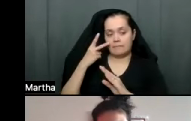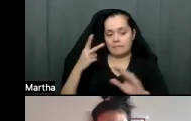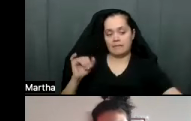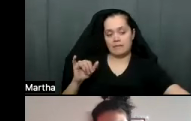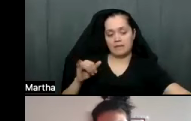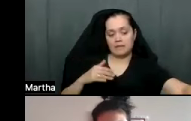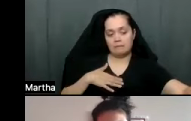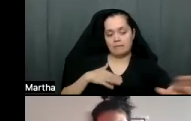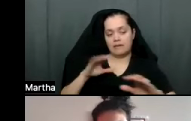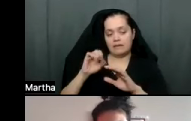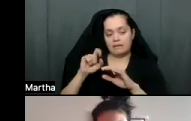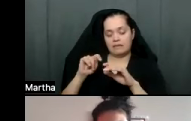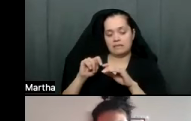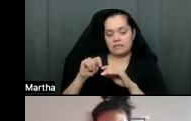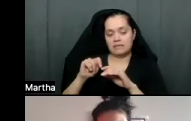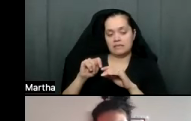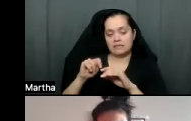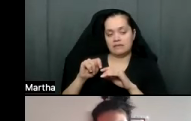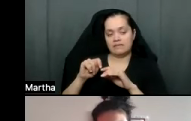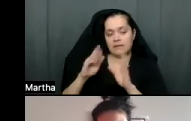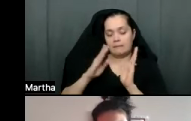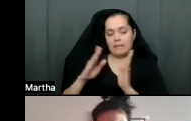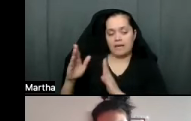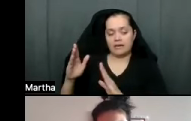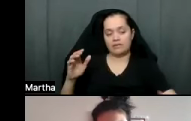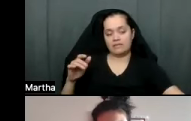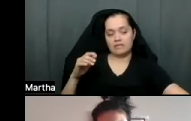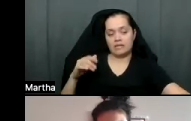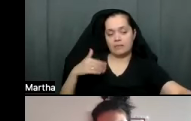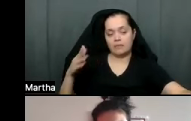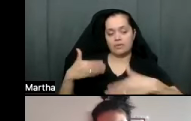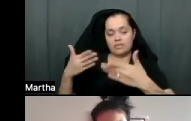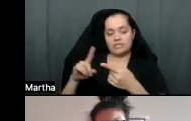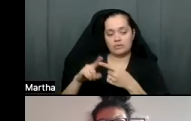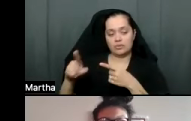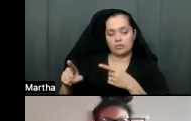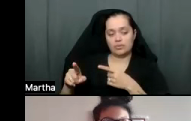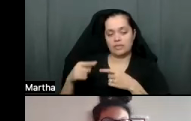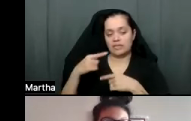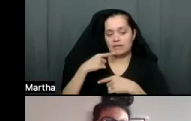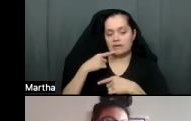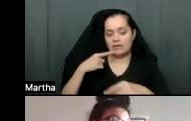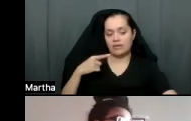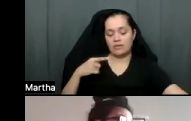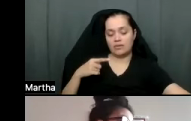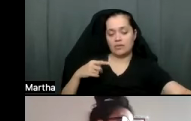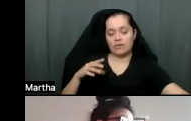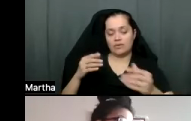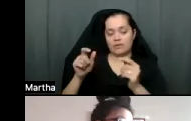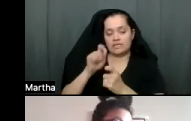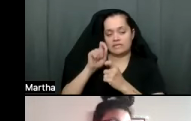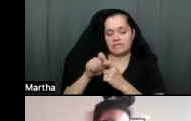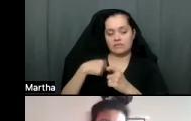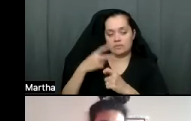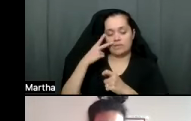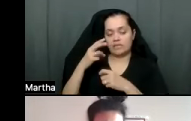my set of distinctive urban patterns that I'm presenting to you and that I argue are distinctive when we look